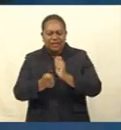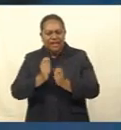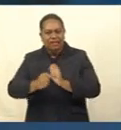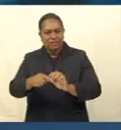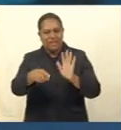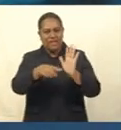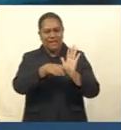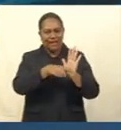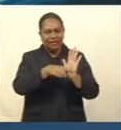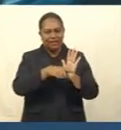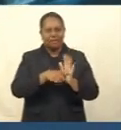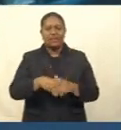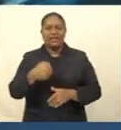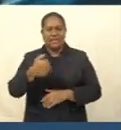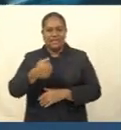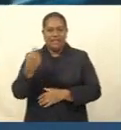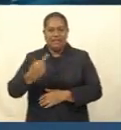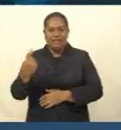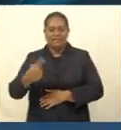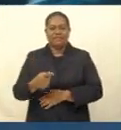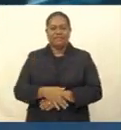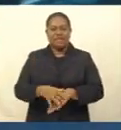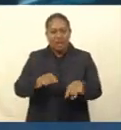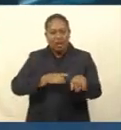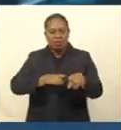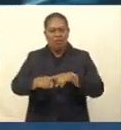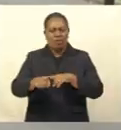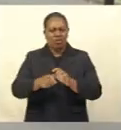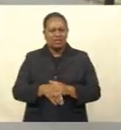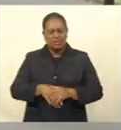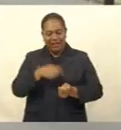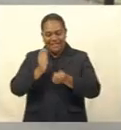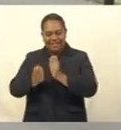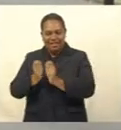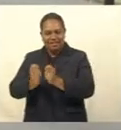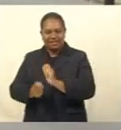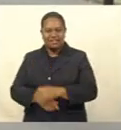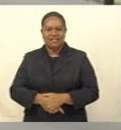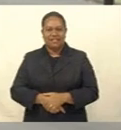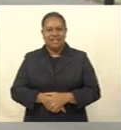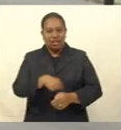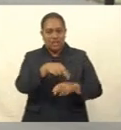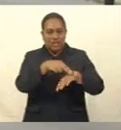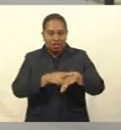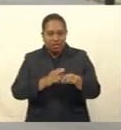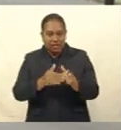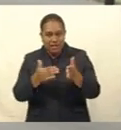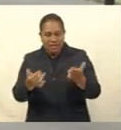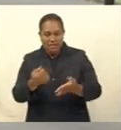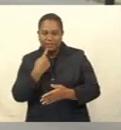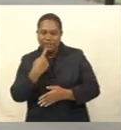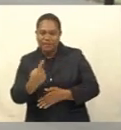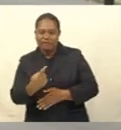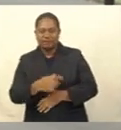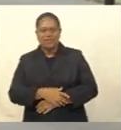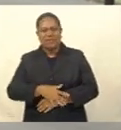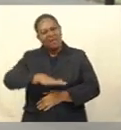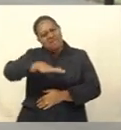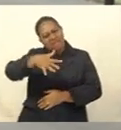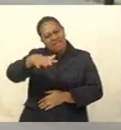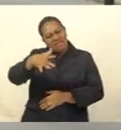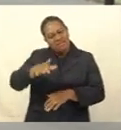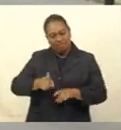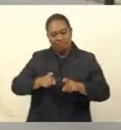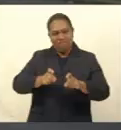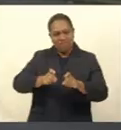negative for COVID-19 so far, with more samples being tested. Dr. Fong says they will all remain